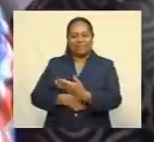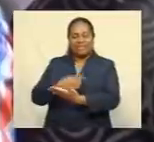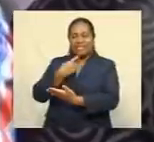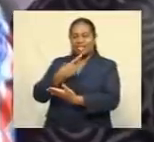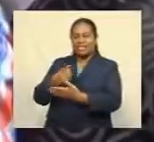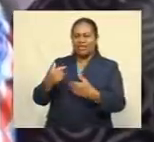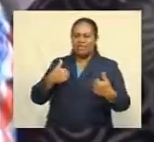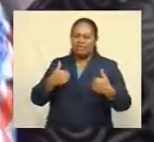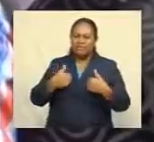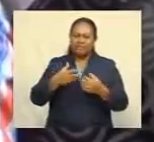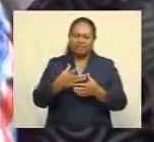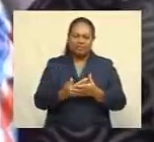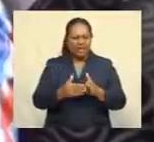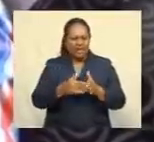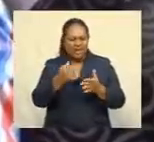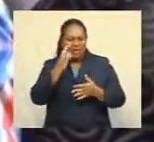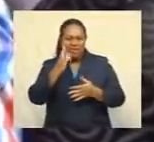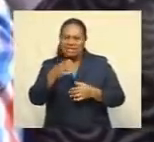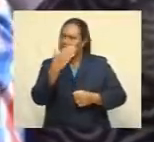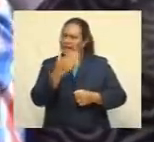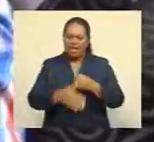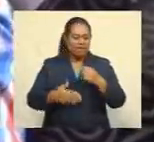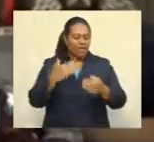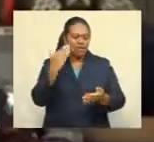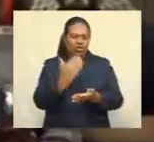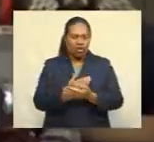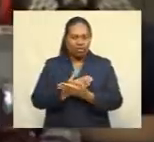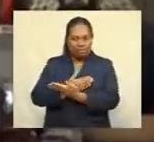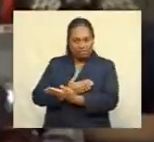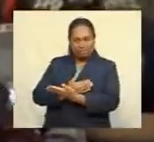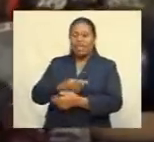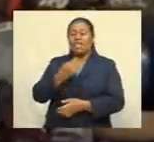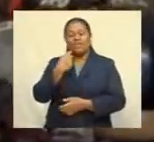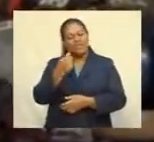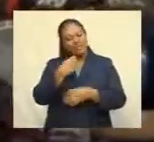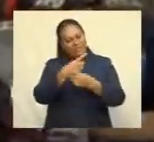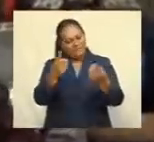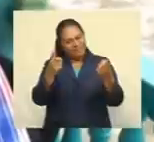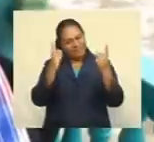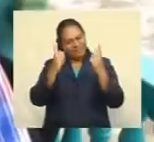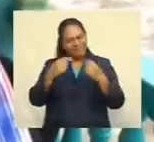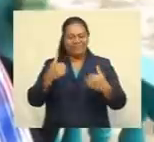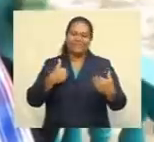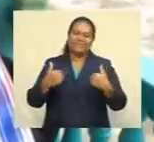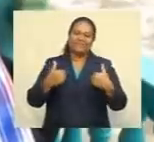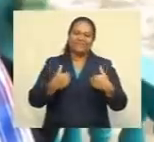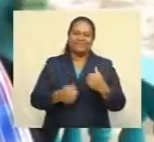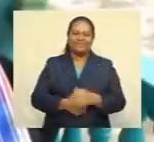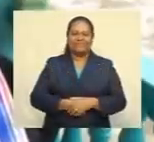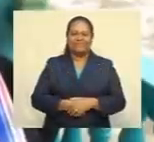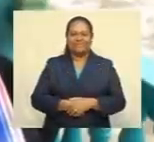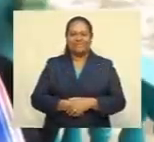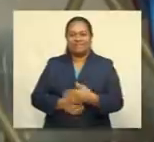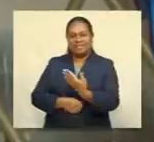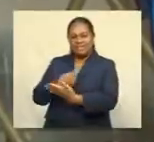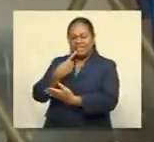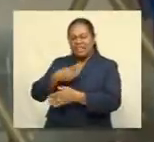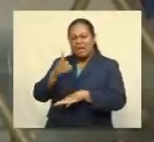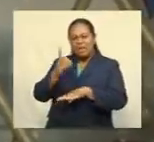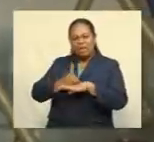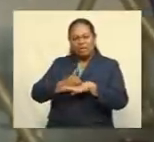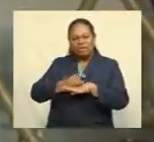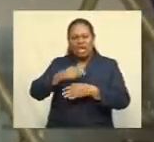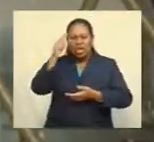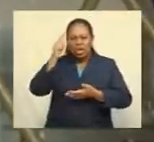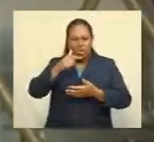and social stigma did not hold him back, and he will soon graduate from university. As a person with a low vision, I would say